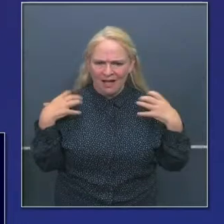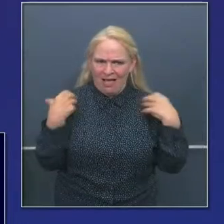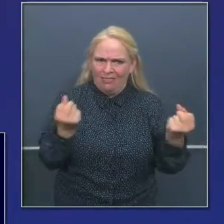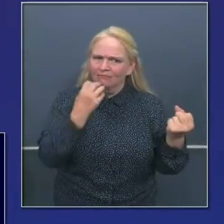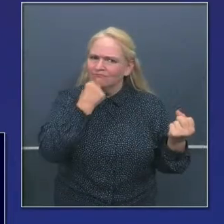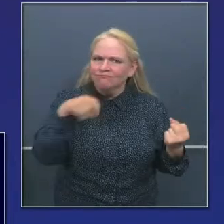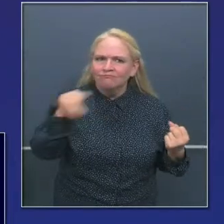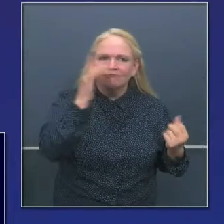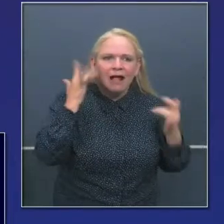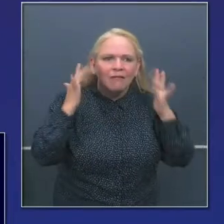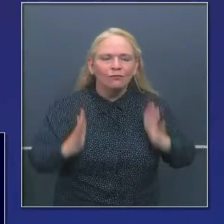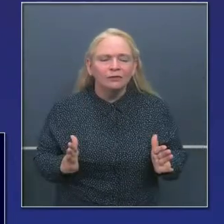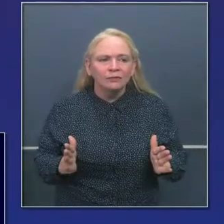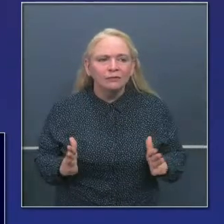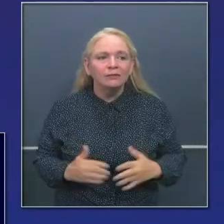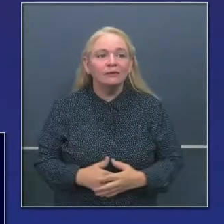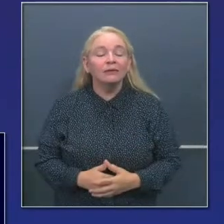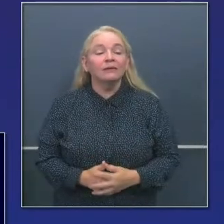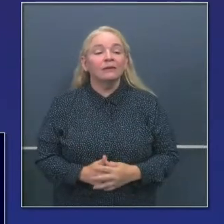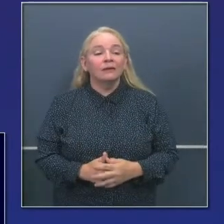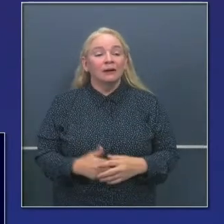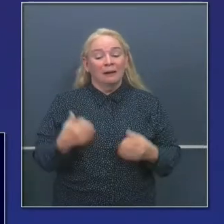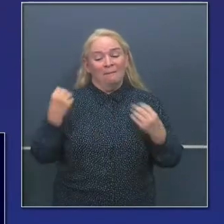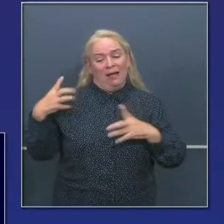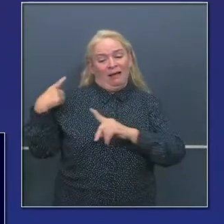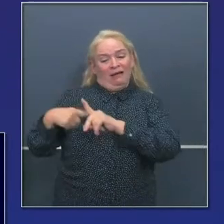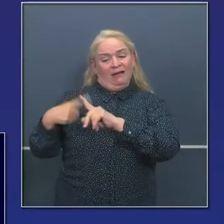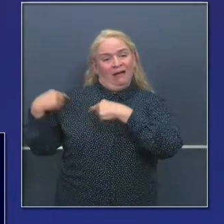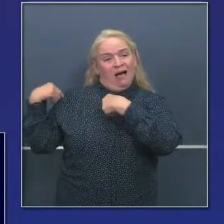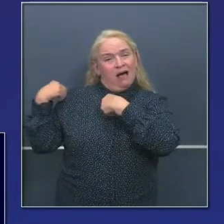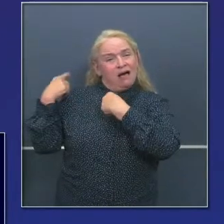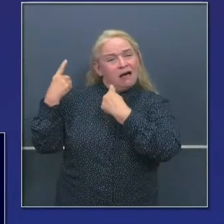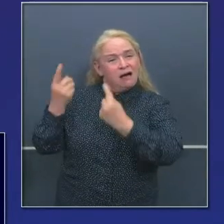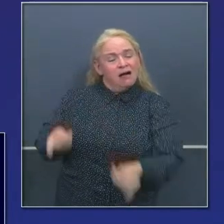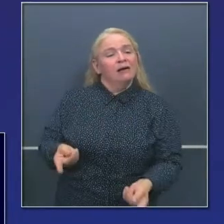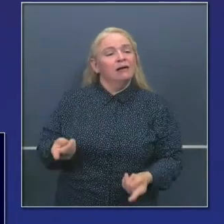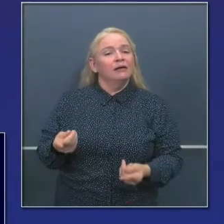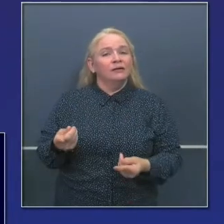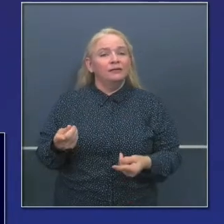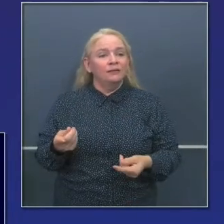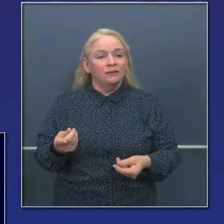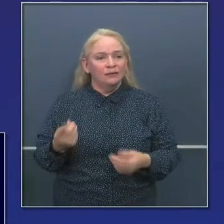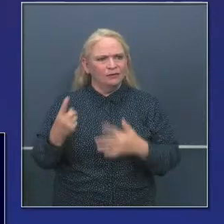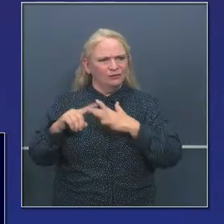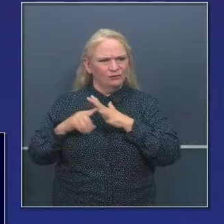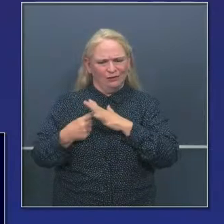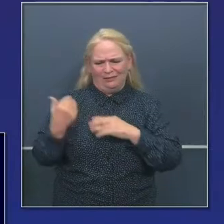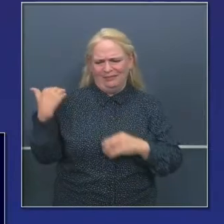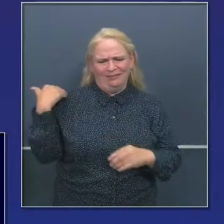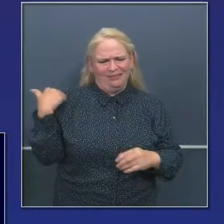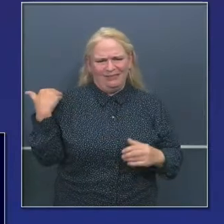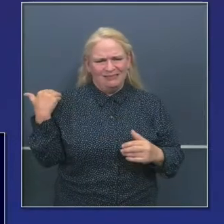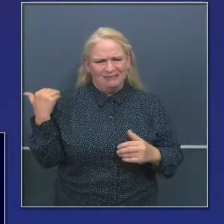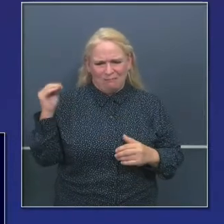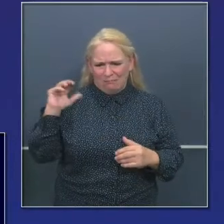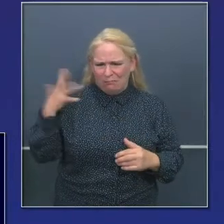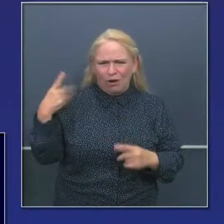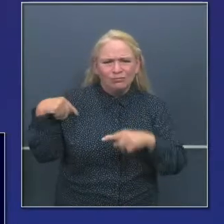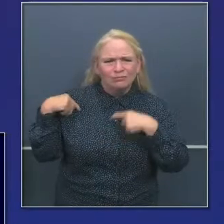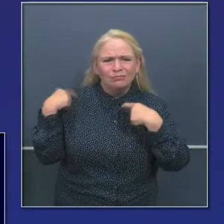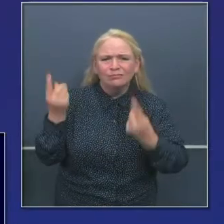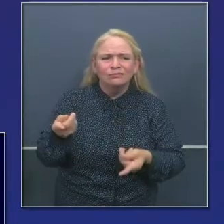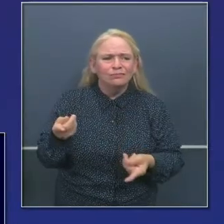have for many, many months now, going back to the beginning of many of these presentations,